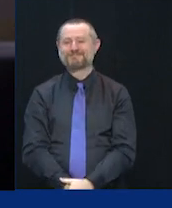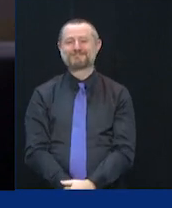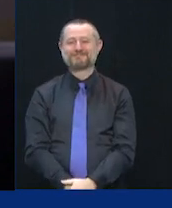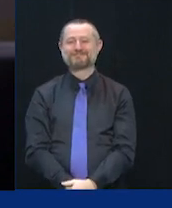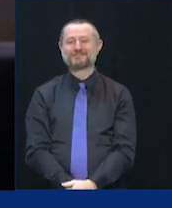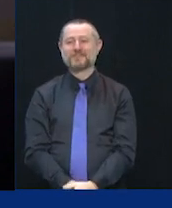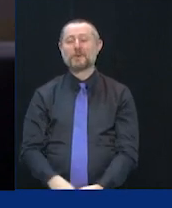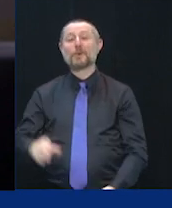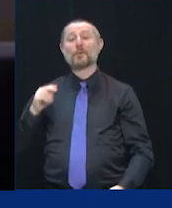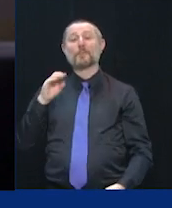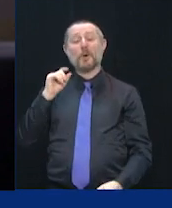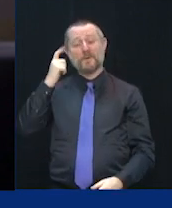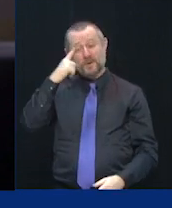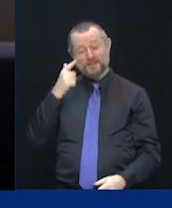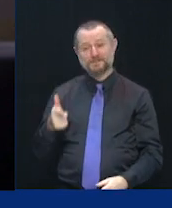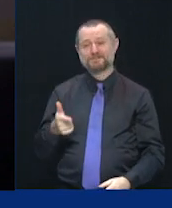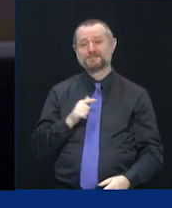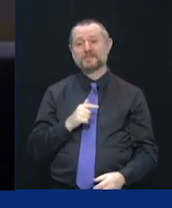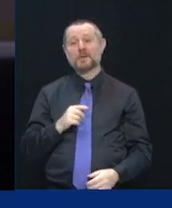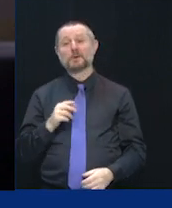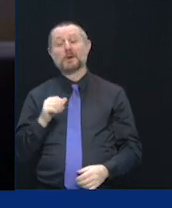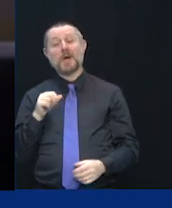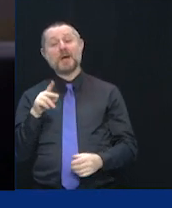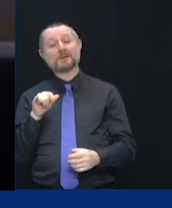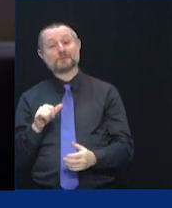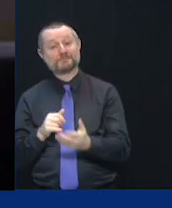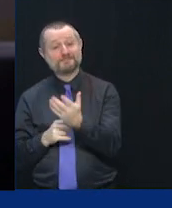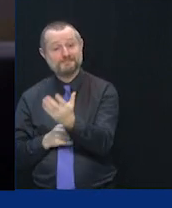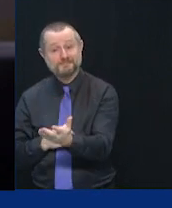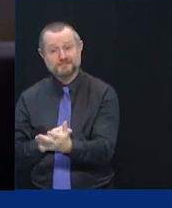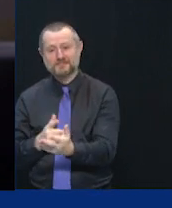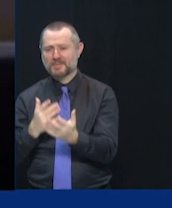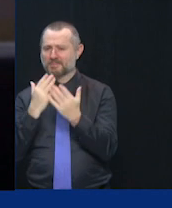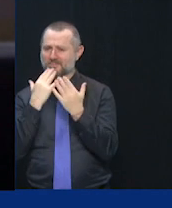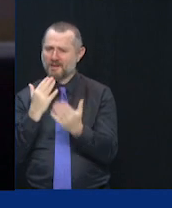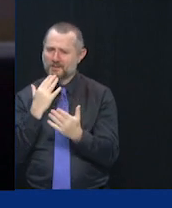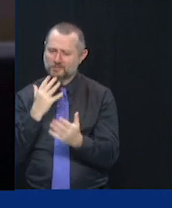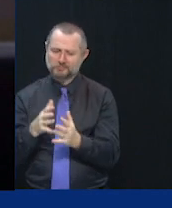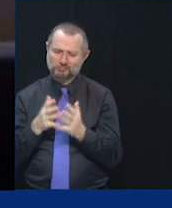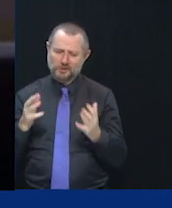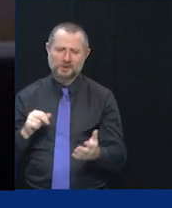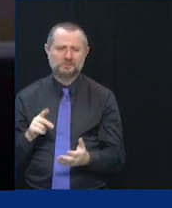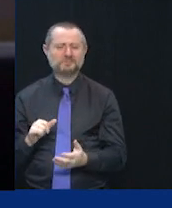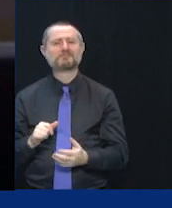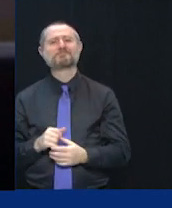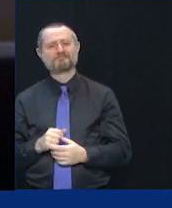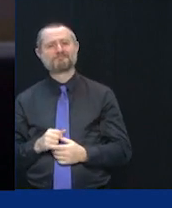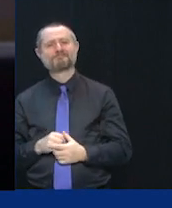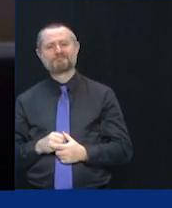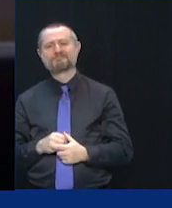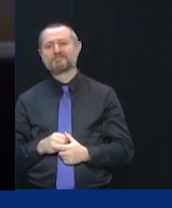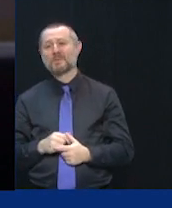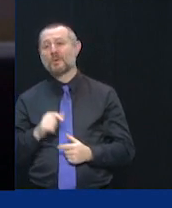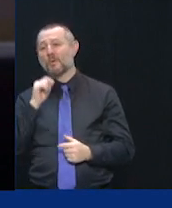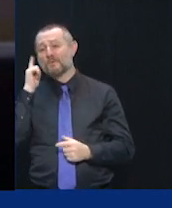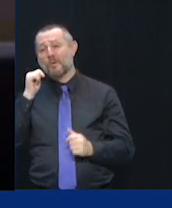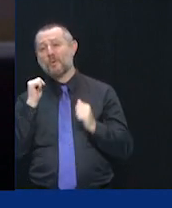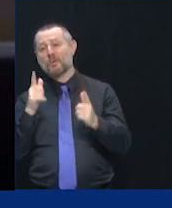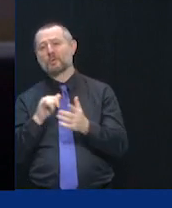Randy Levine, I can't thank you enough, and I can't thank you enough on behalf of all New